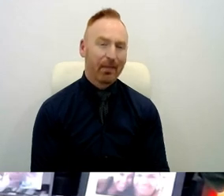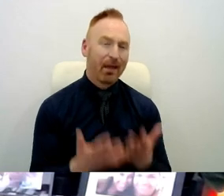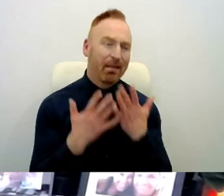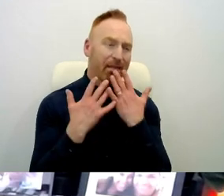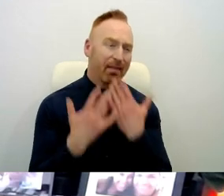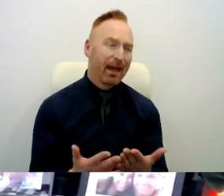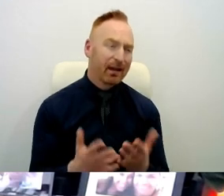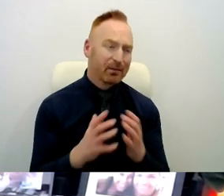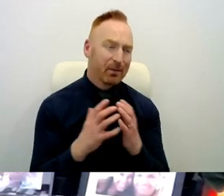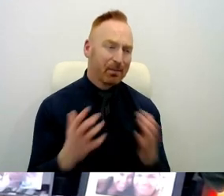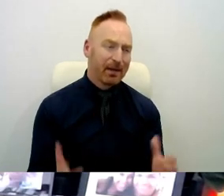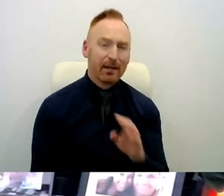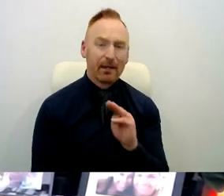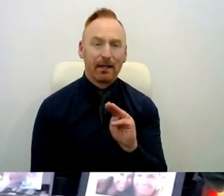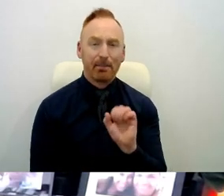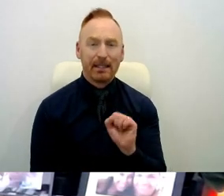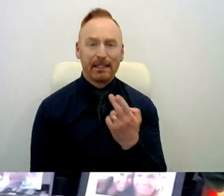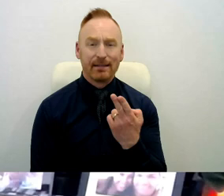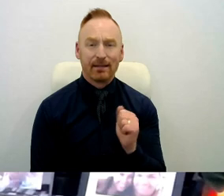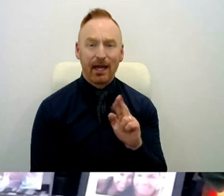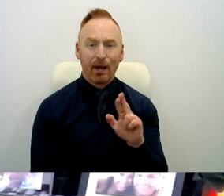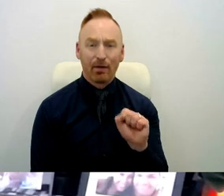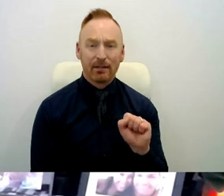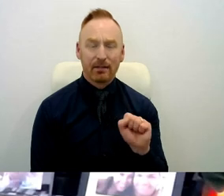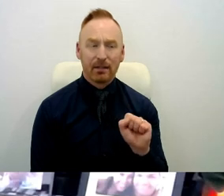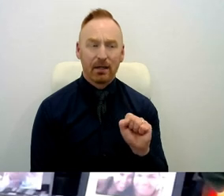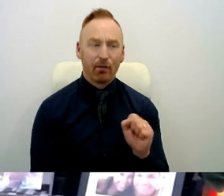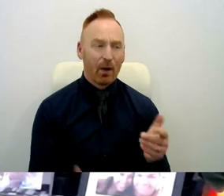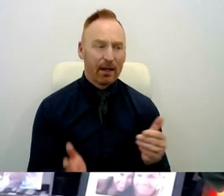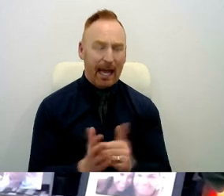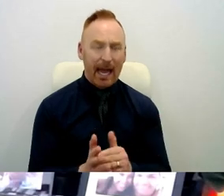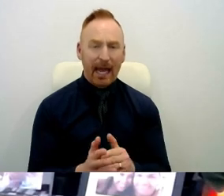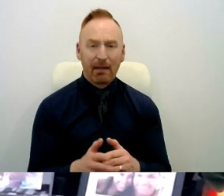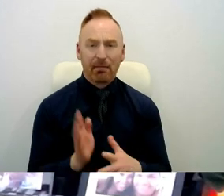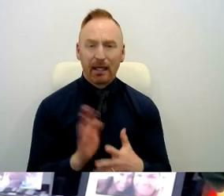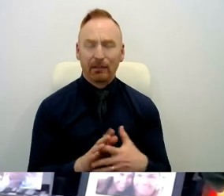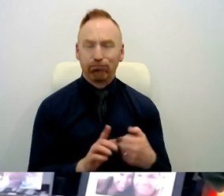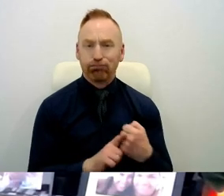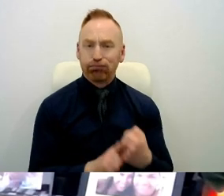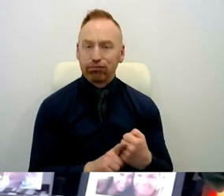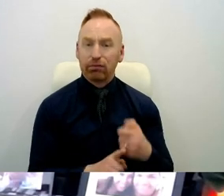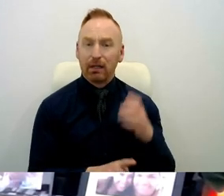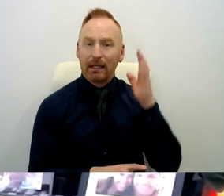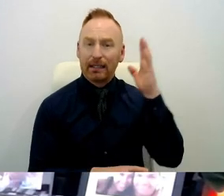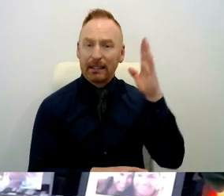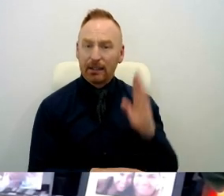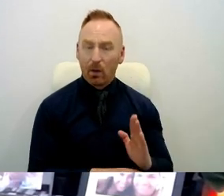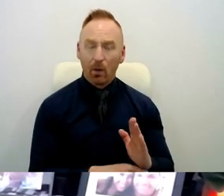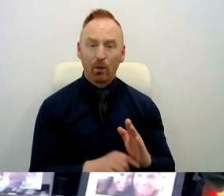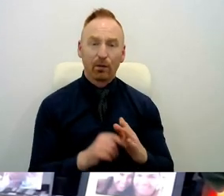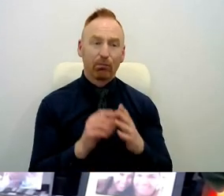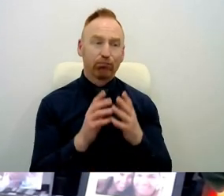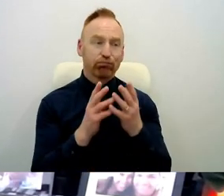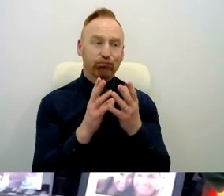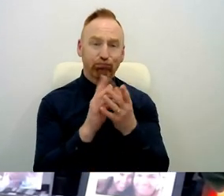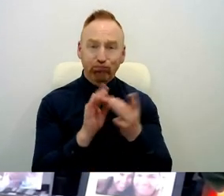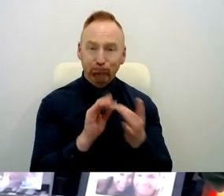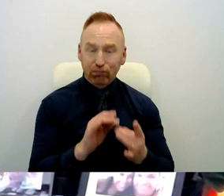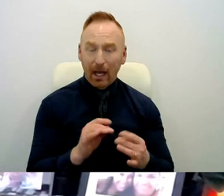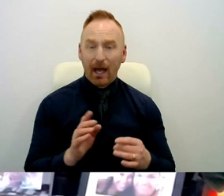Thank you so much, Ms. Harris, for this very, again, powerful keynote address that you provided